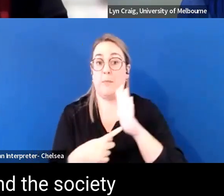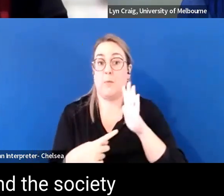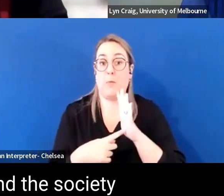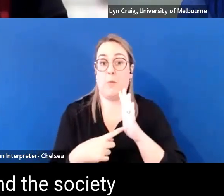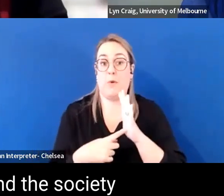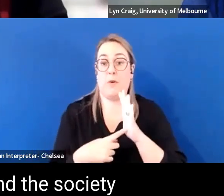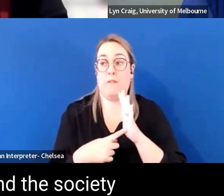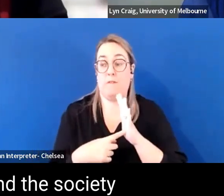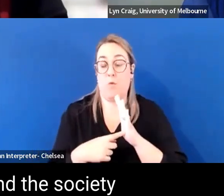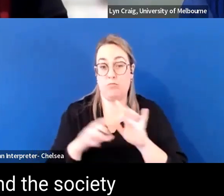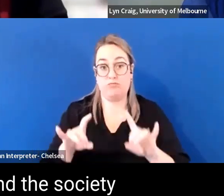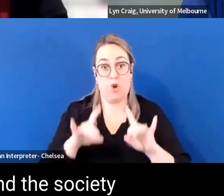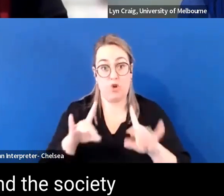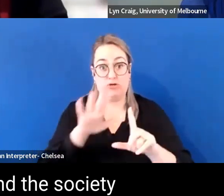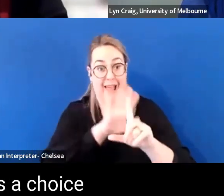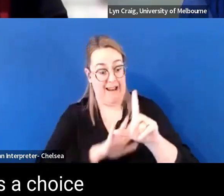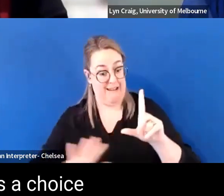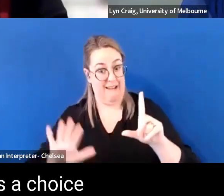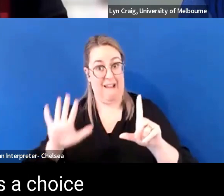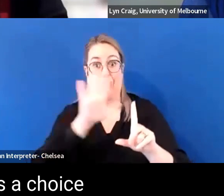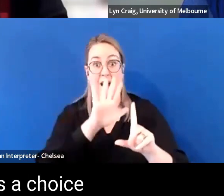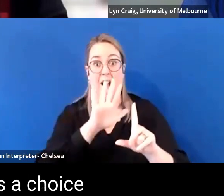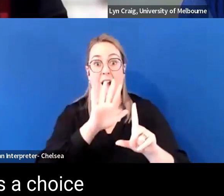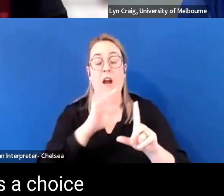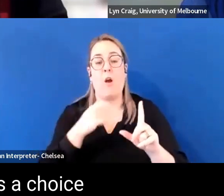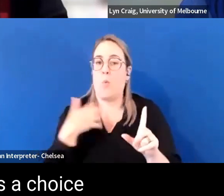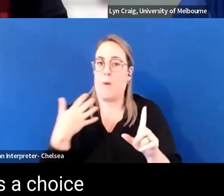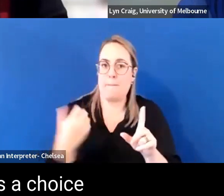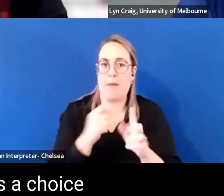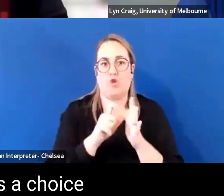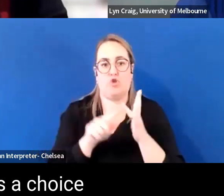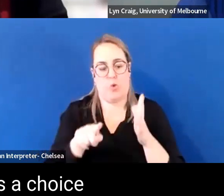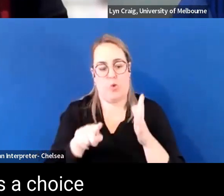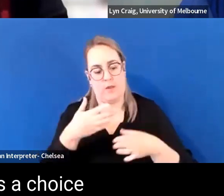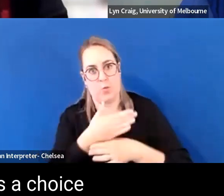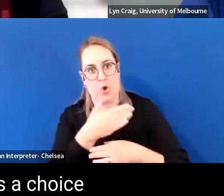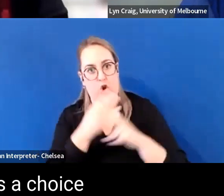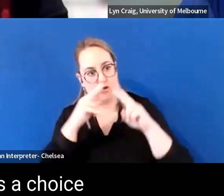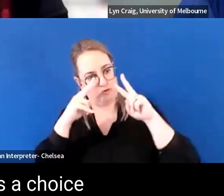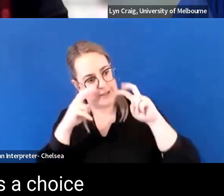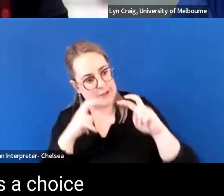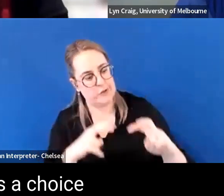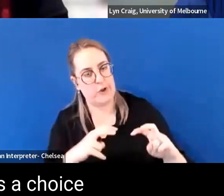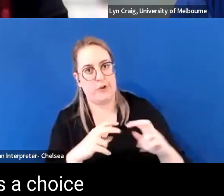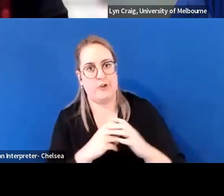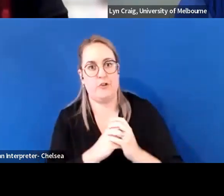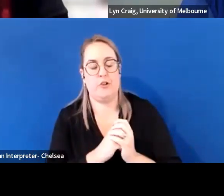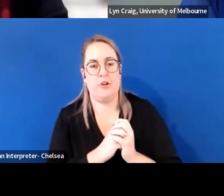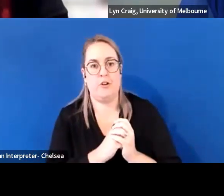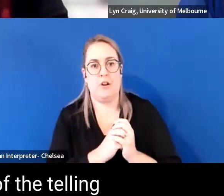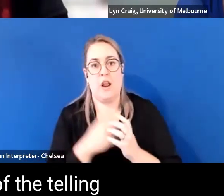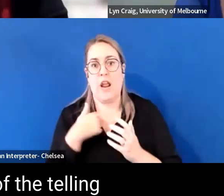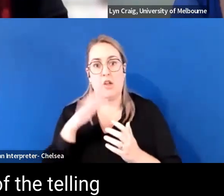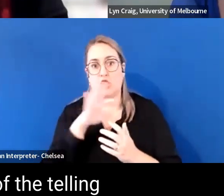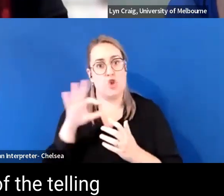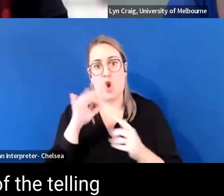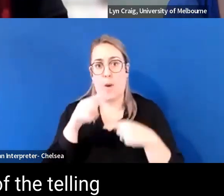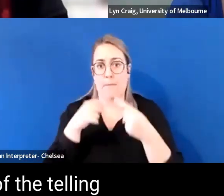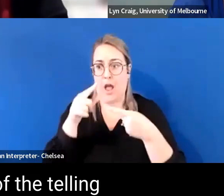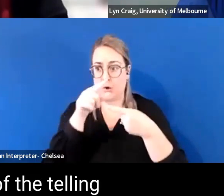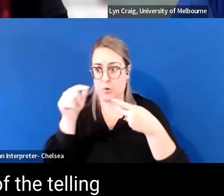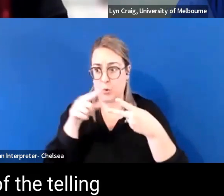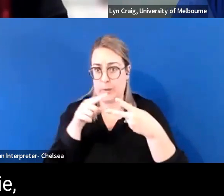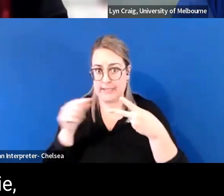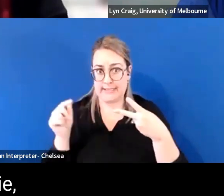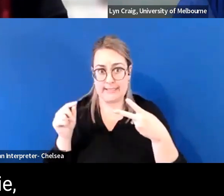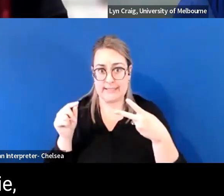and the society, that this work gets done. It's not like it's a choice in the sense of, obviously one of the telling